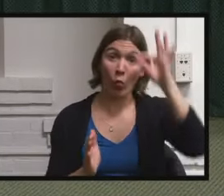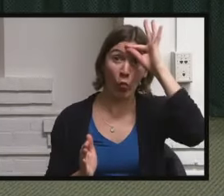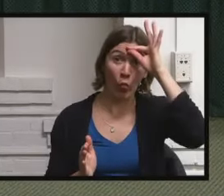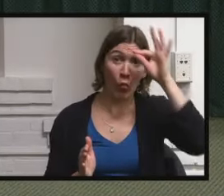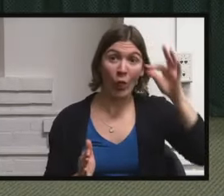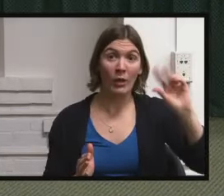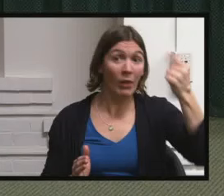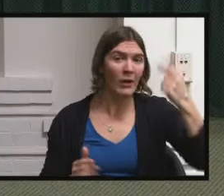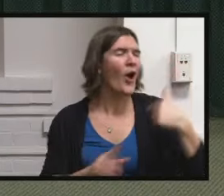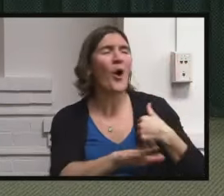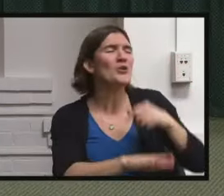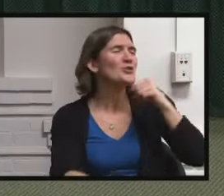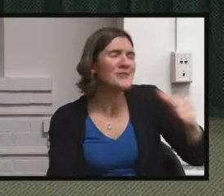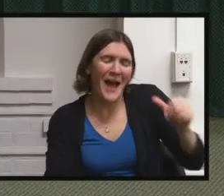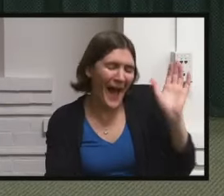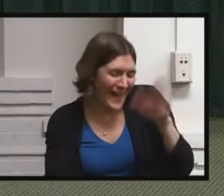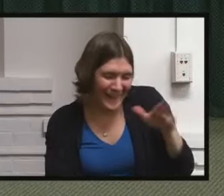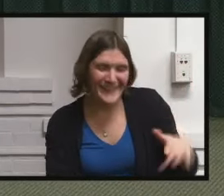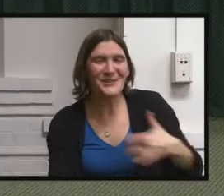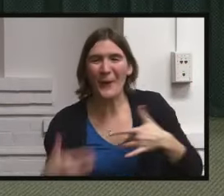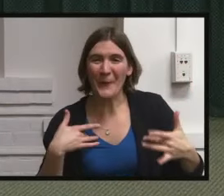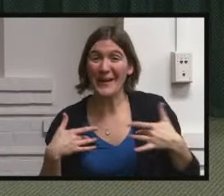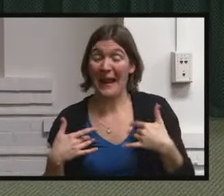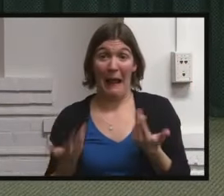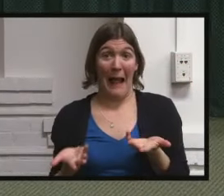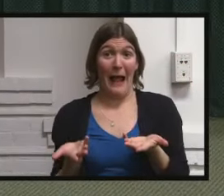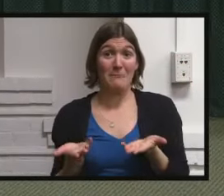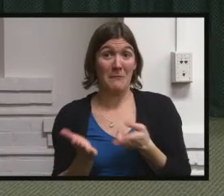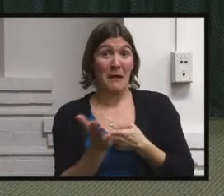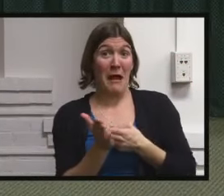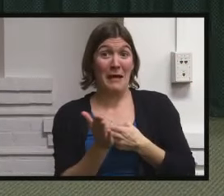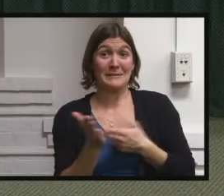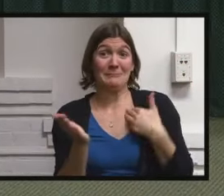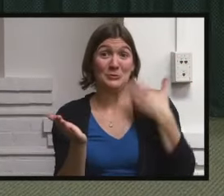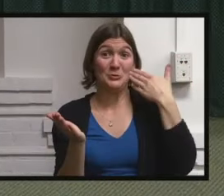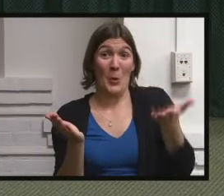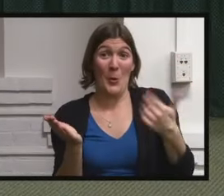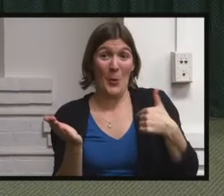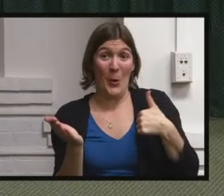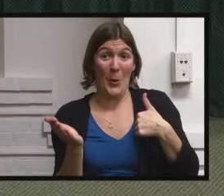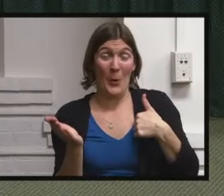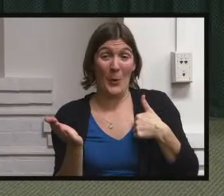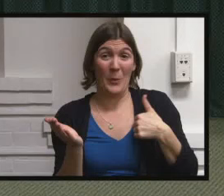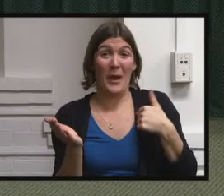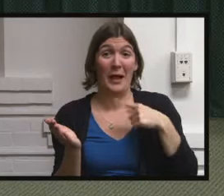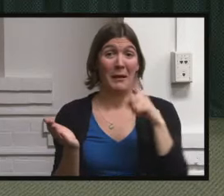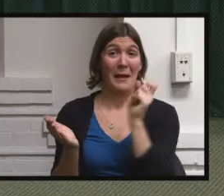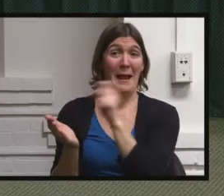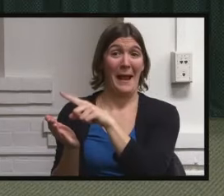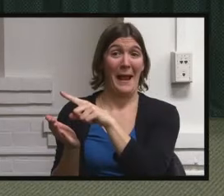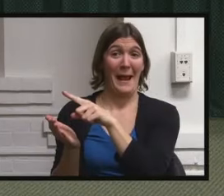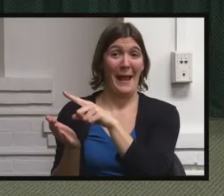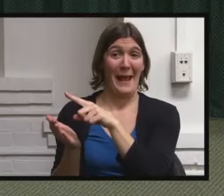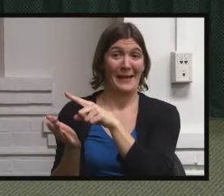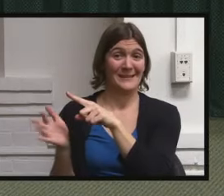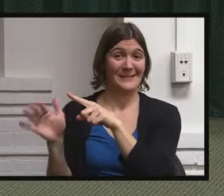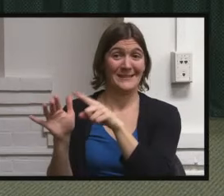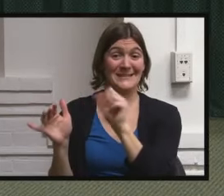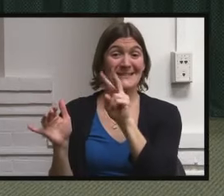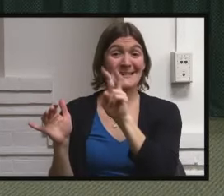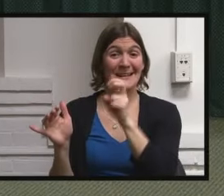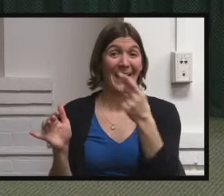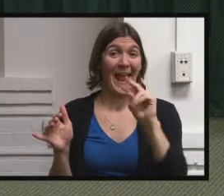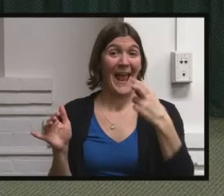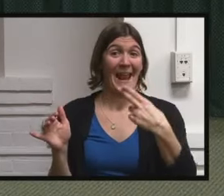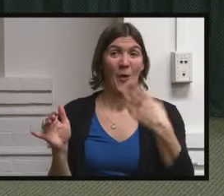not stupid. I can't answer the question directly, so we can get an answer to you from Steve or